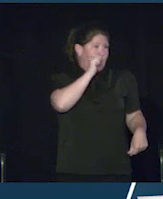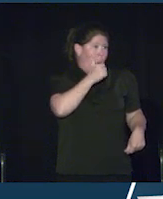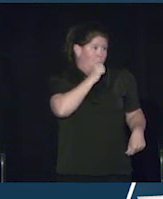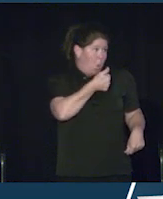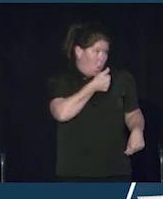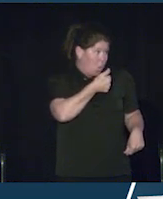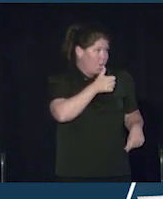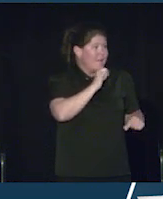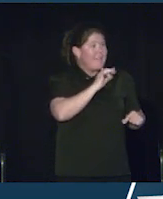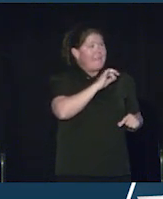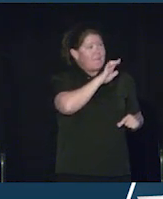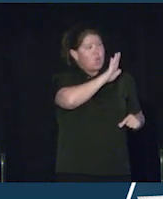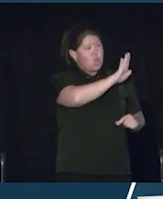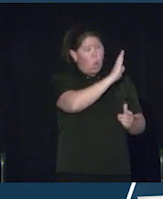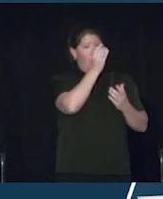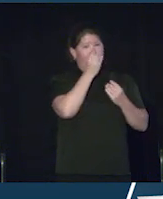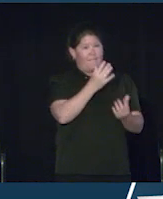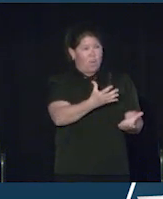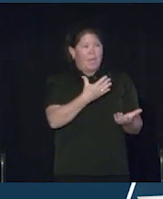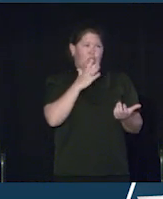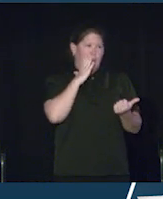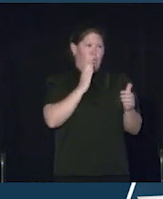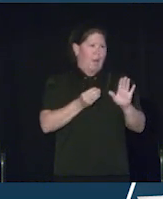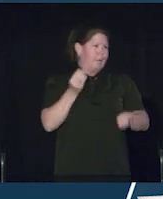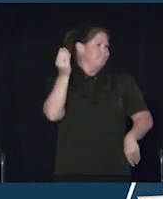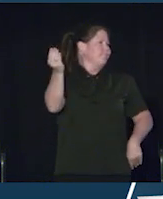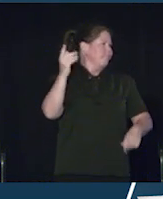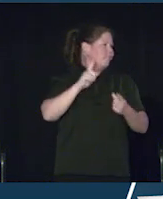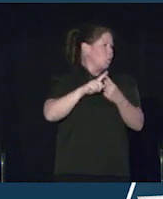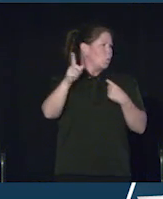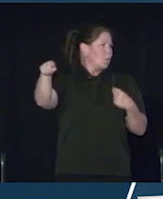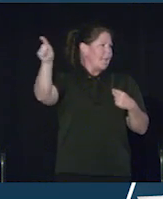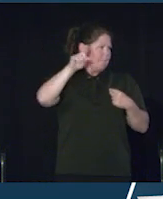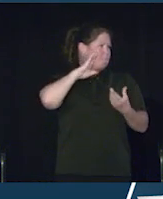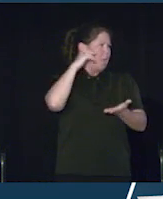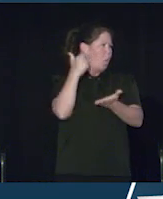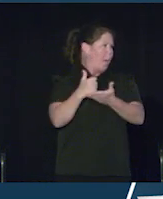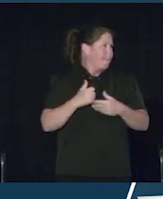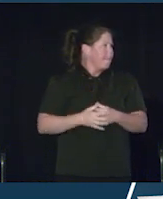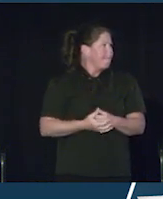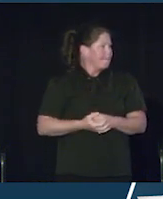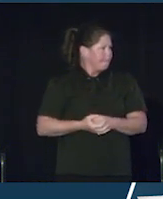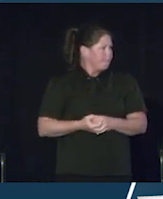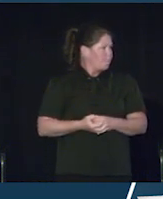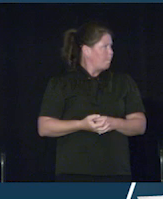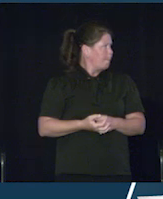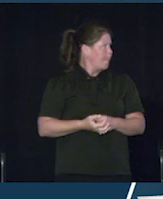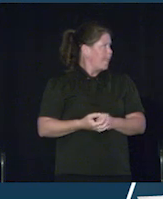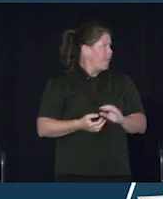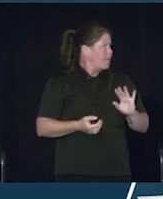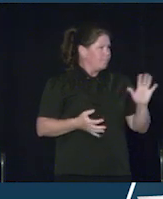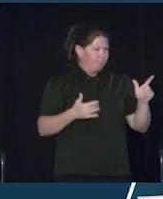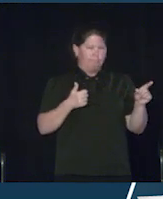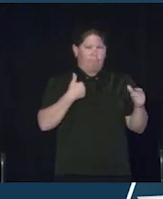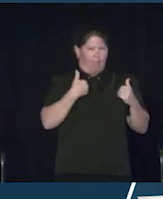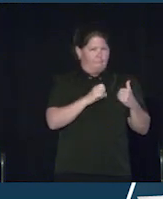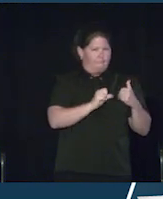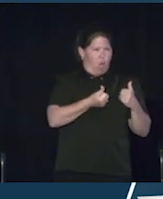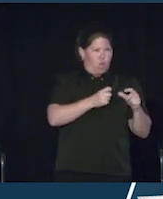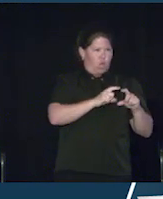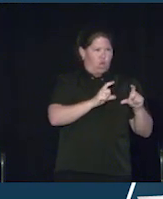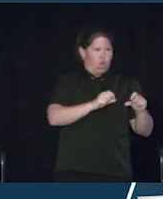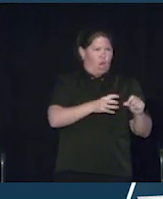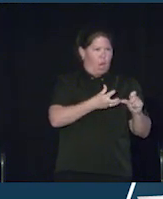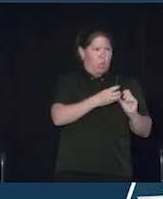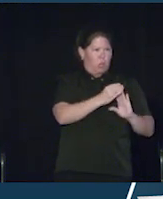us your information in your card, we'll make sure to hand it to them, and they can help you with that. And I have a comment card up here, so I'll have you fill